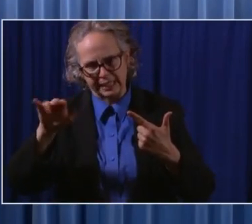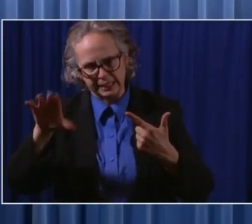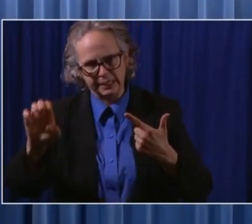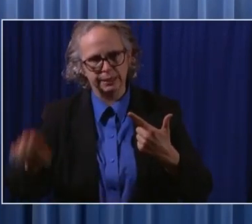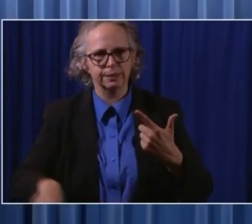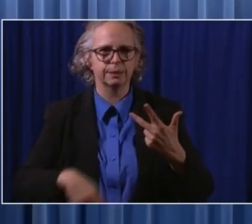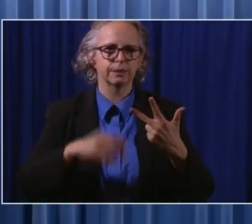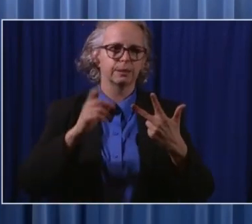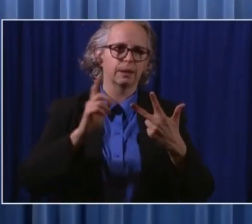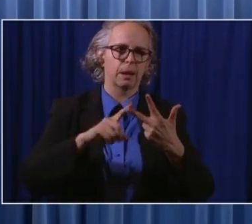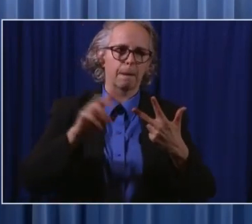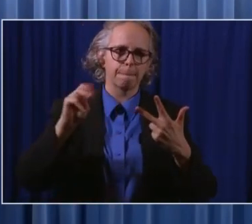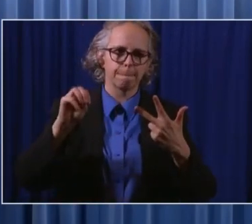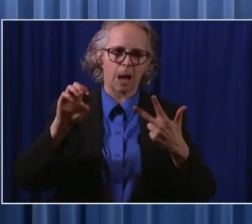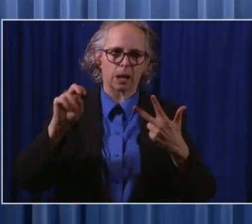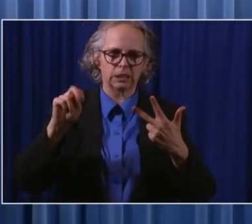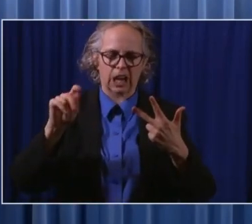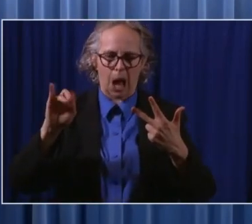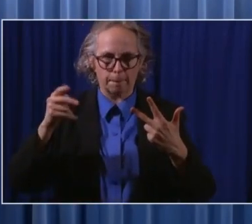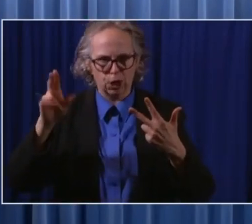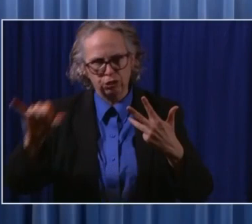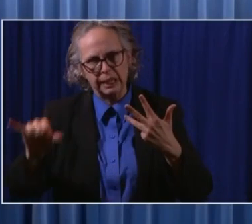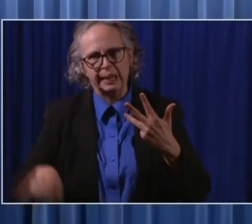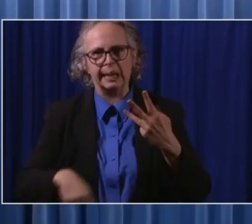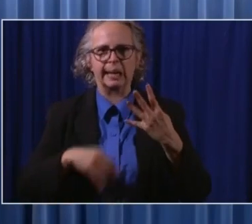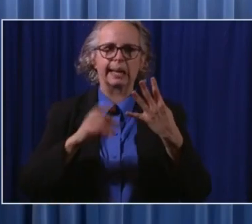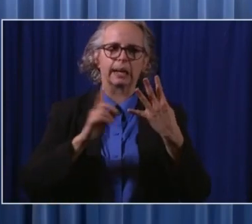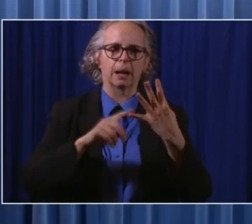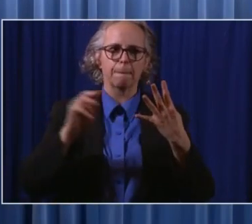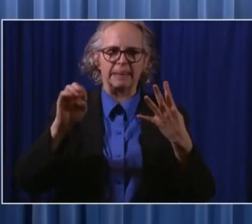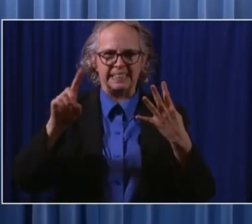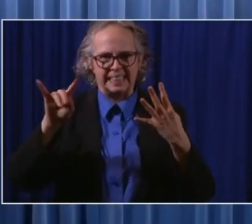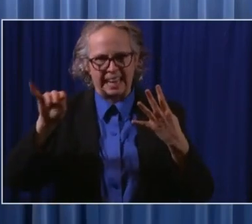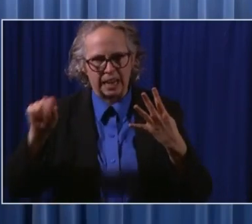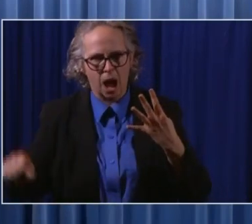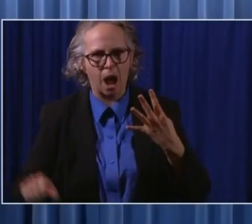those reasons. Let's talk about Henry County.